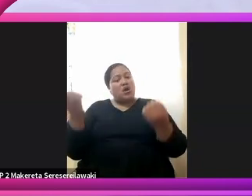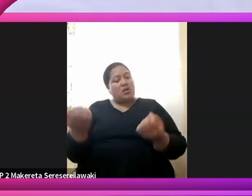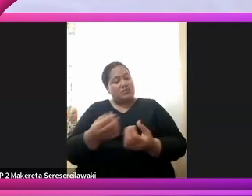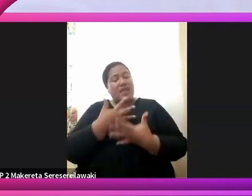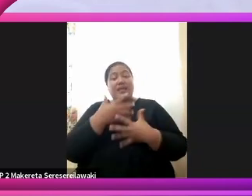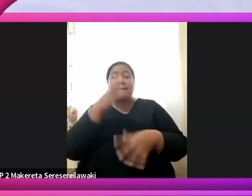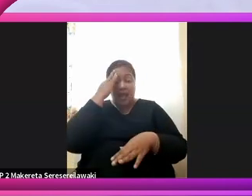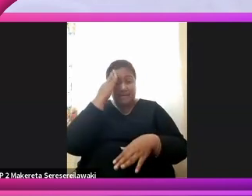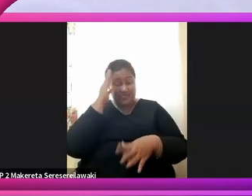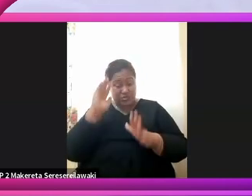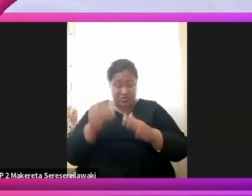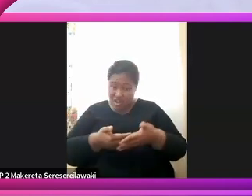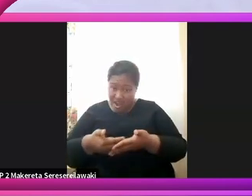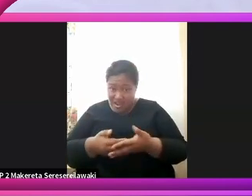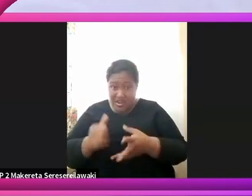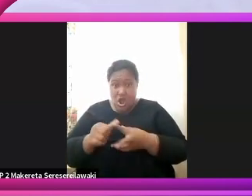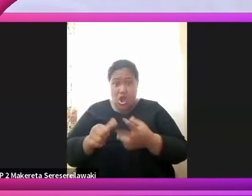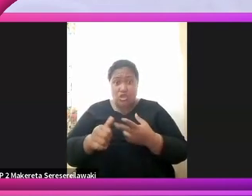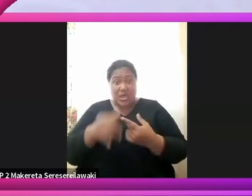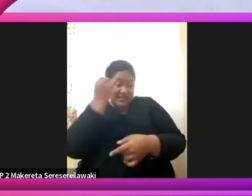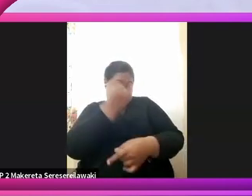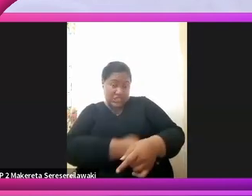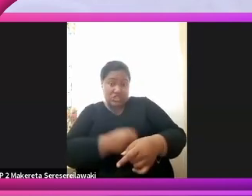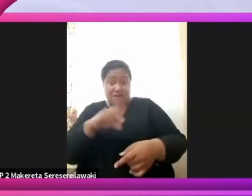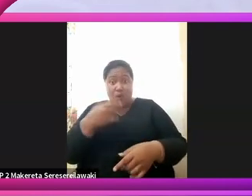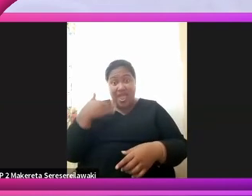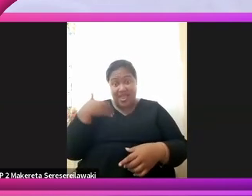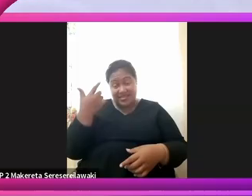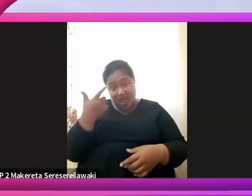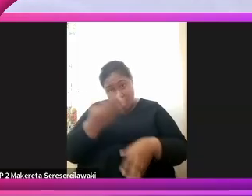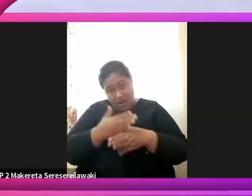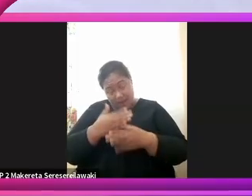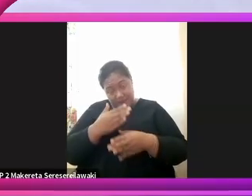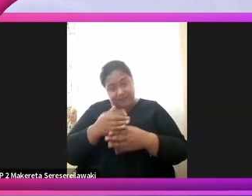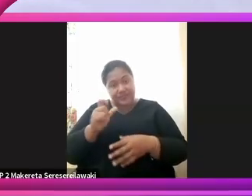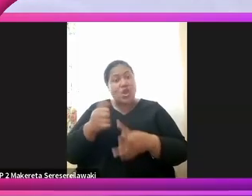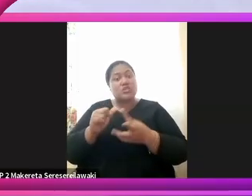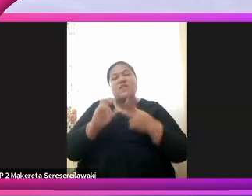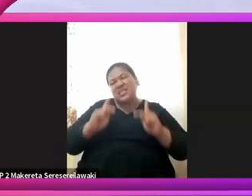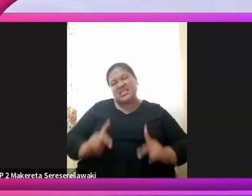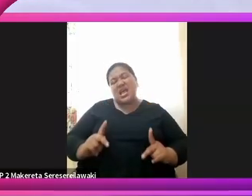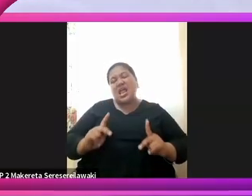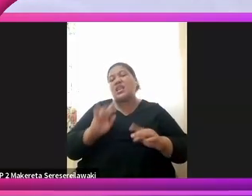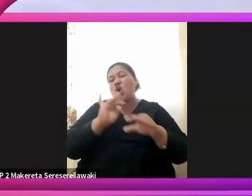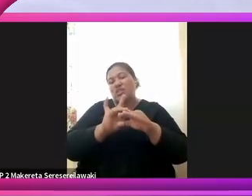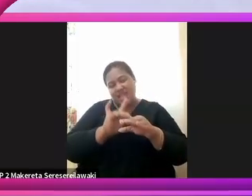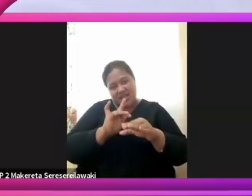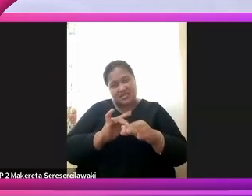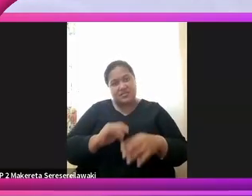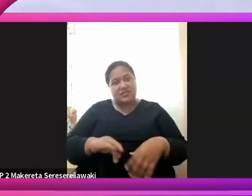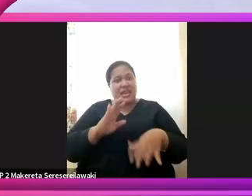stick injury among healthcare workers. Also look at physical contacts. Also, like I said, the